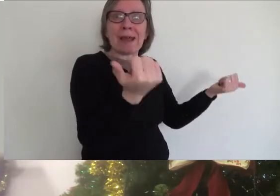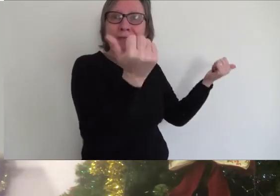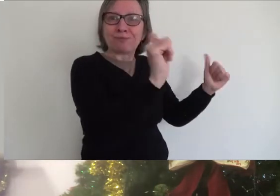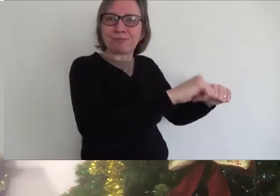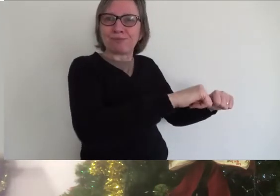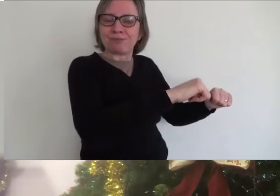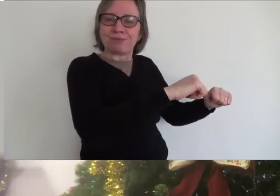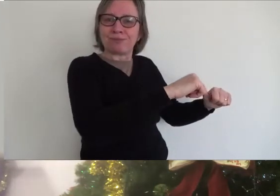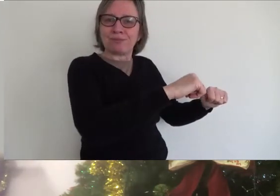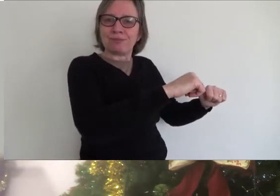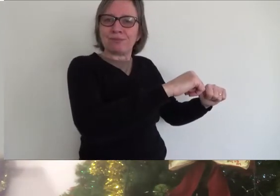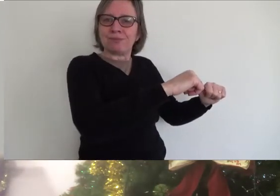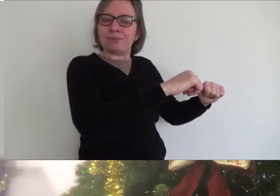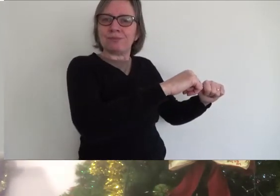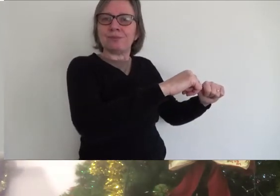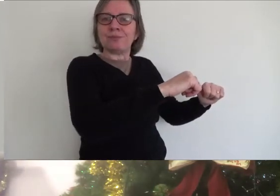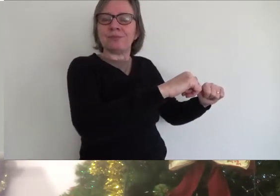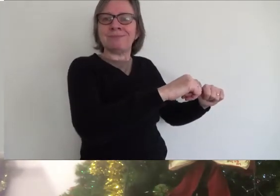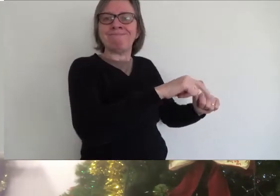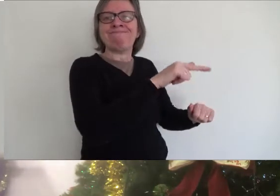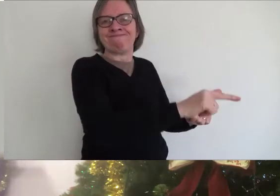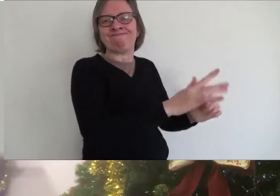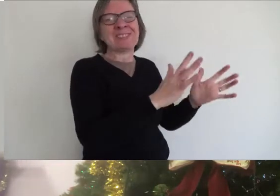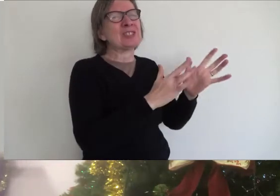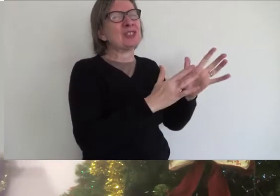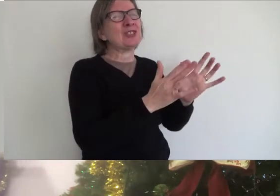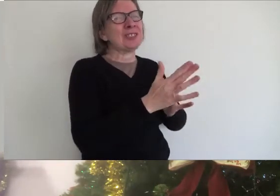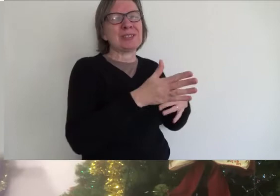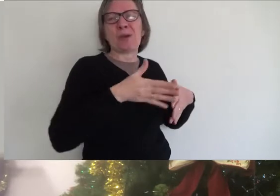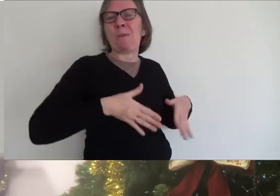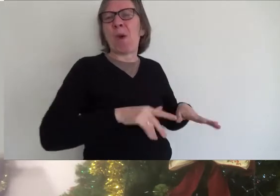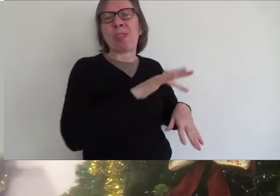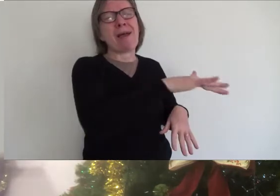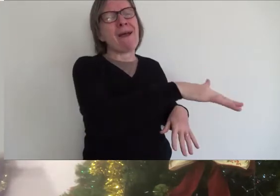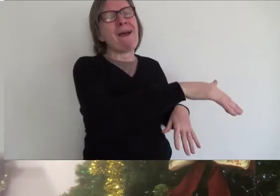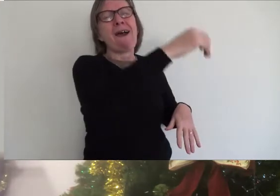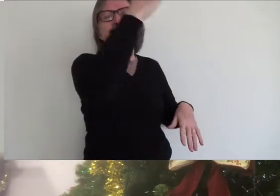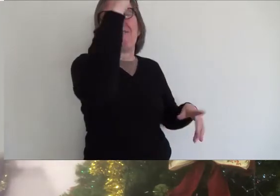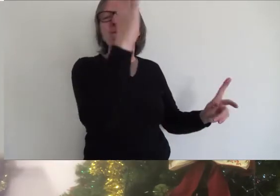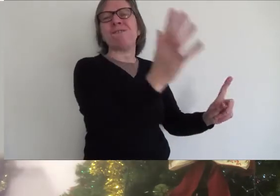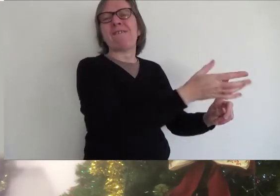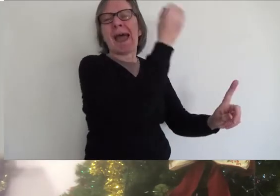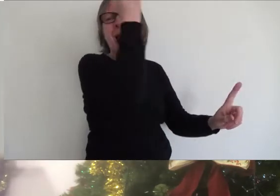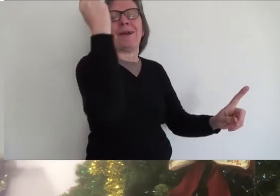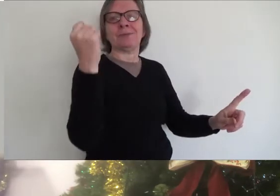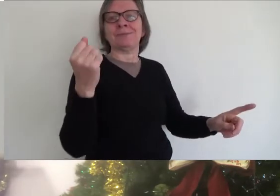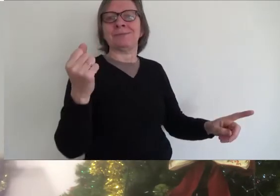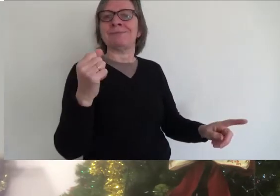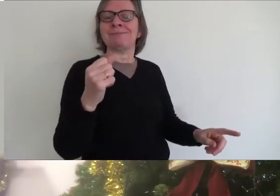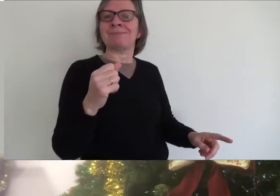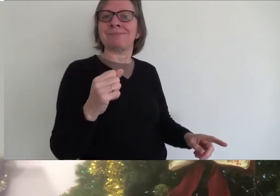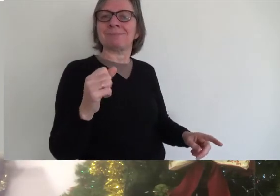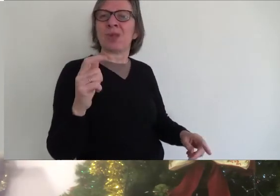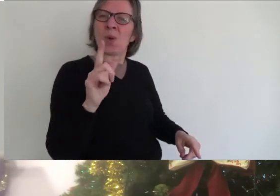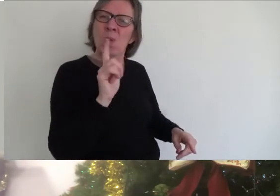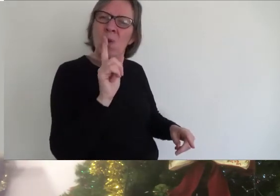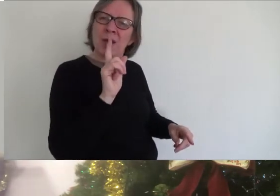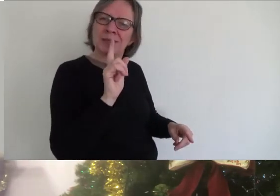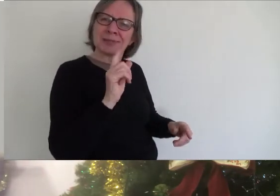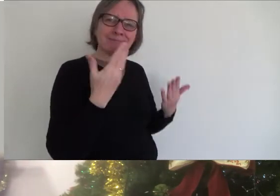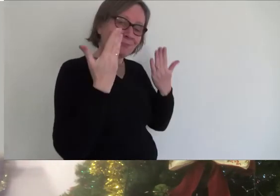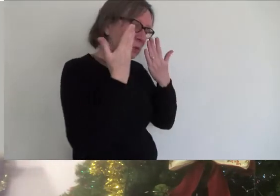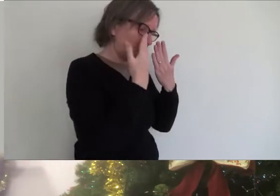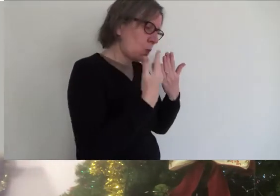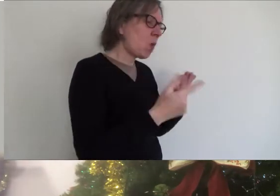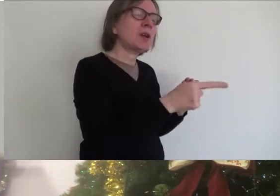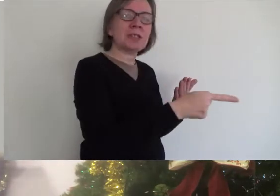they were seeking. They had found the Christ child, and their response was to worship. I guess